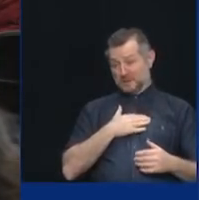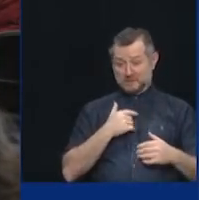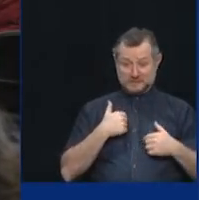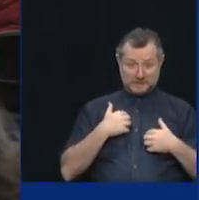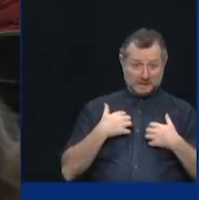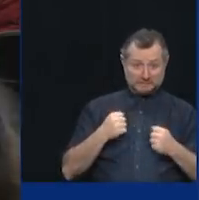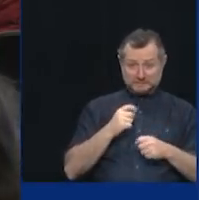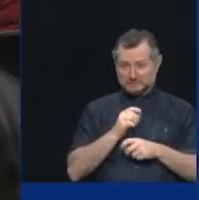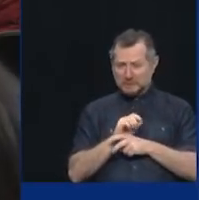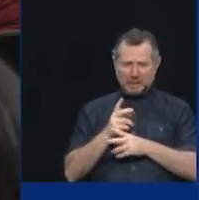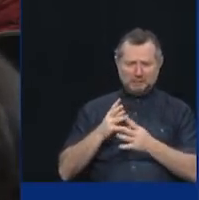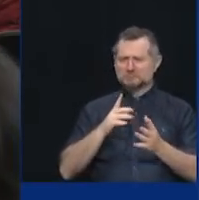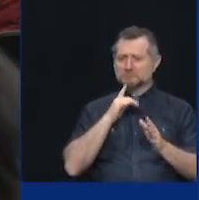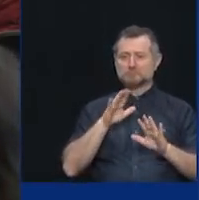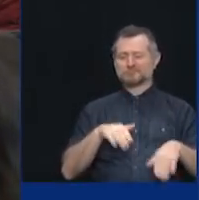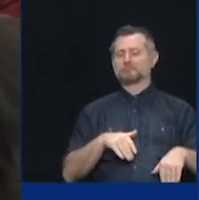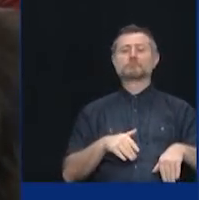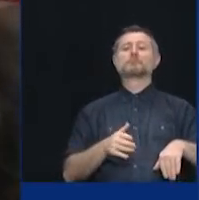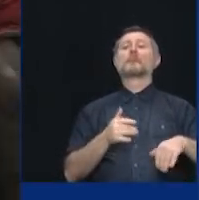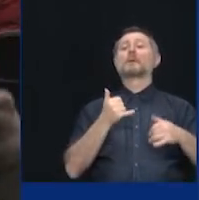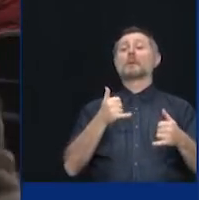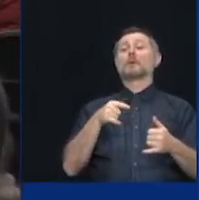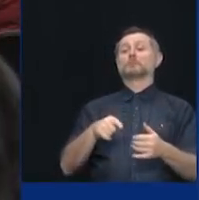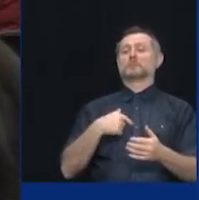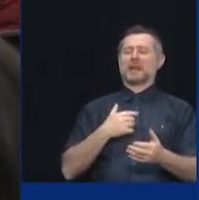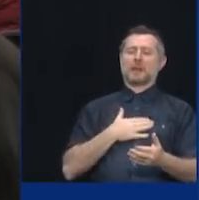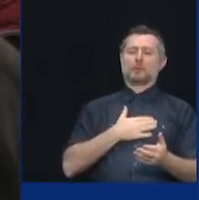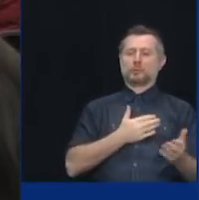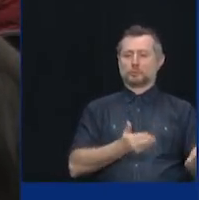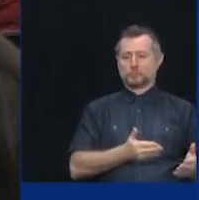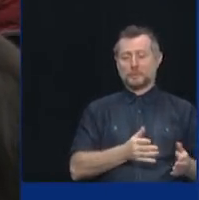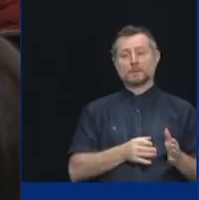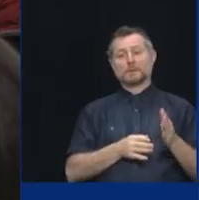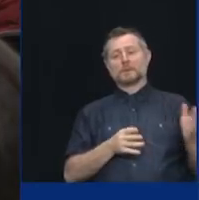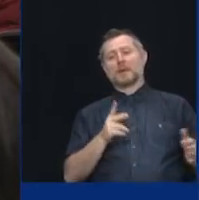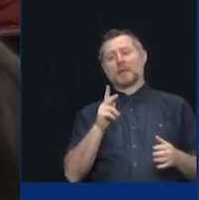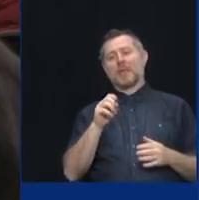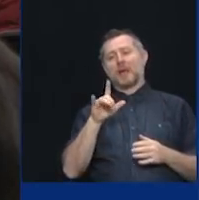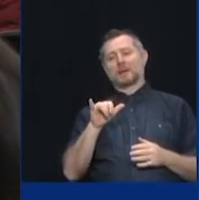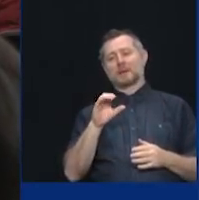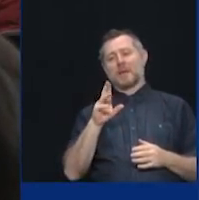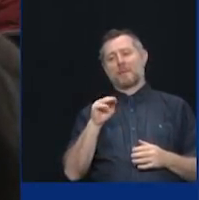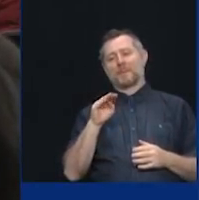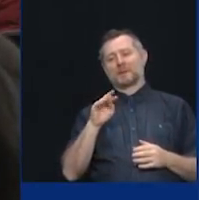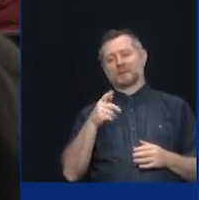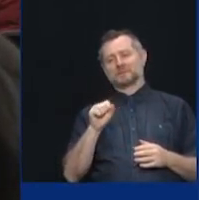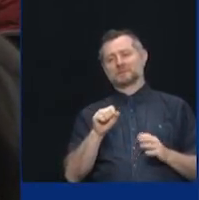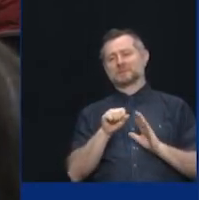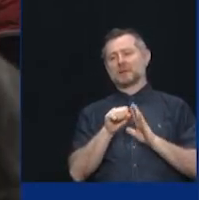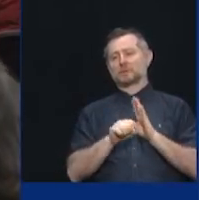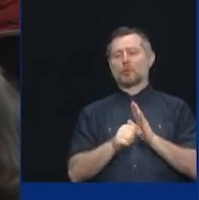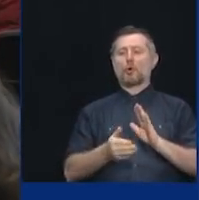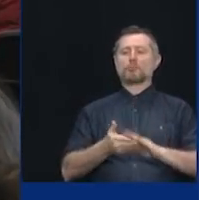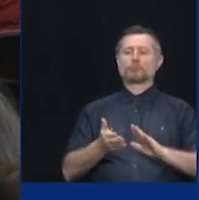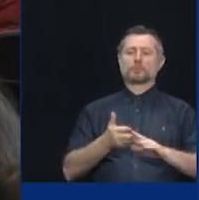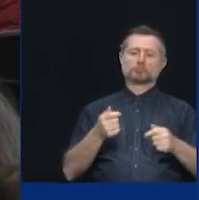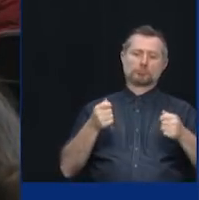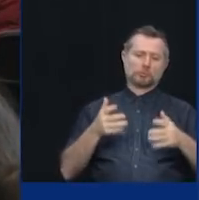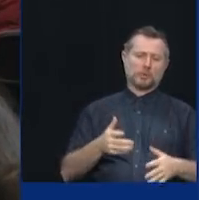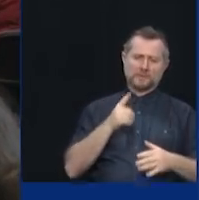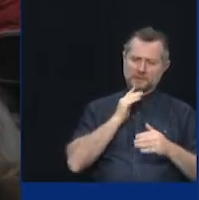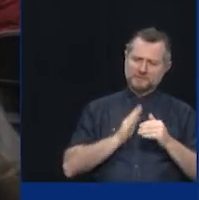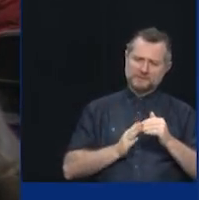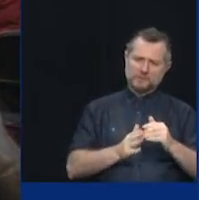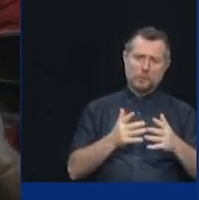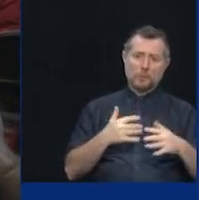Kelly Cummings, who is the Director of State Operations, who is our get-it-done person. When the bureaucracy says no,